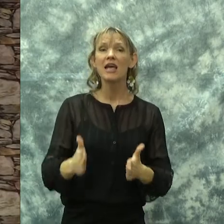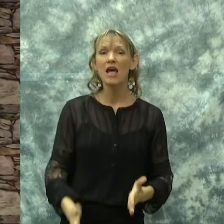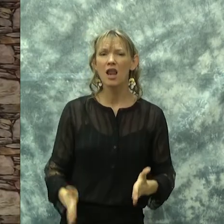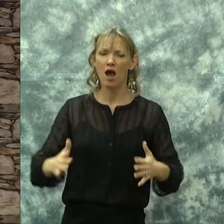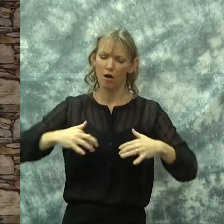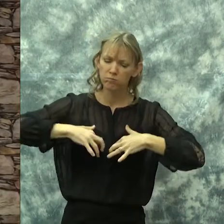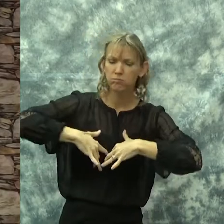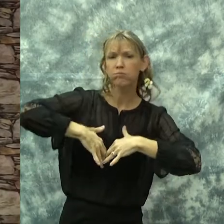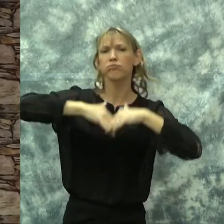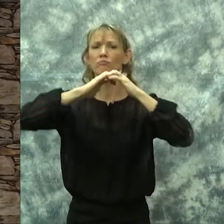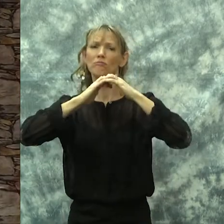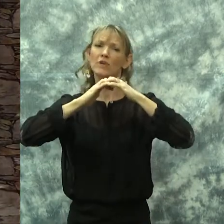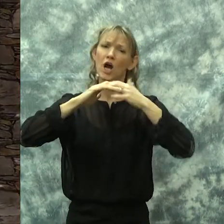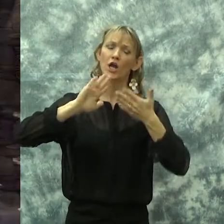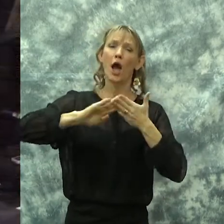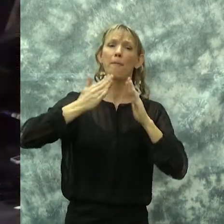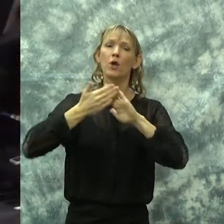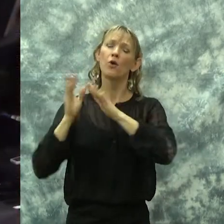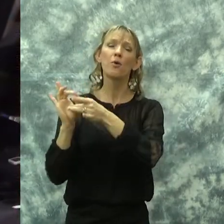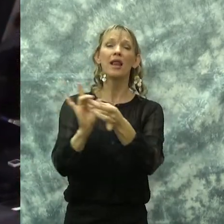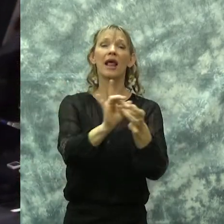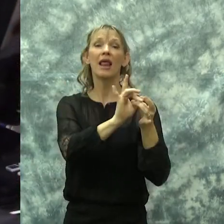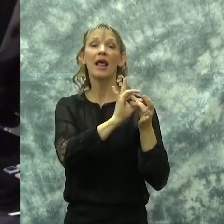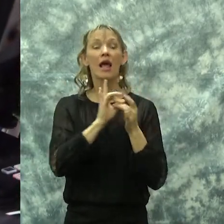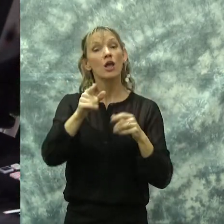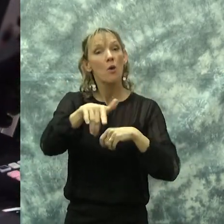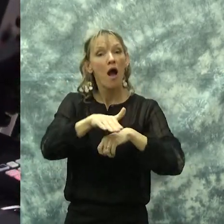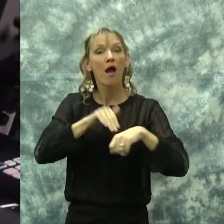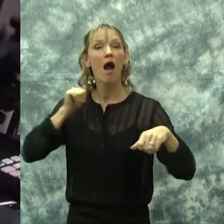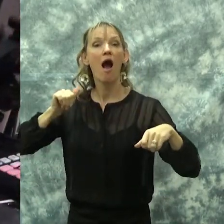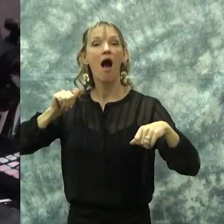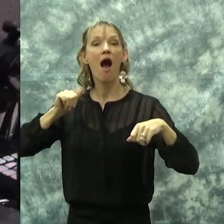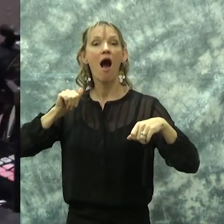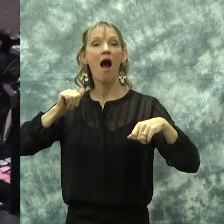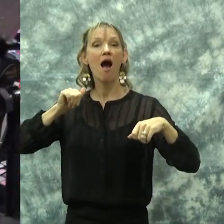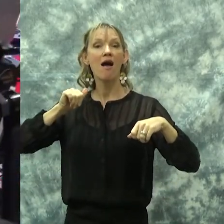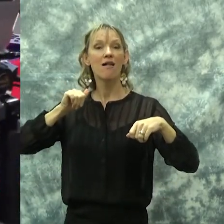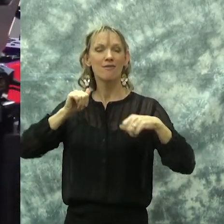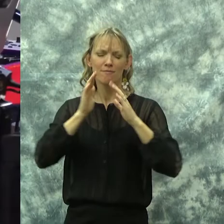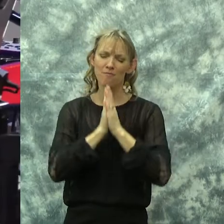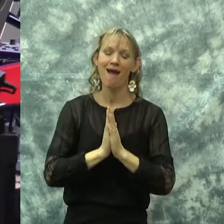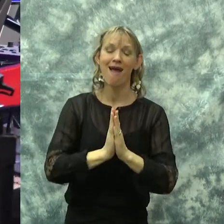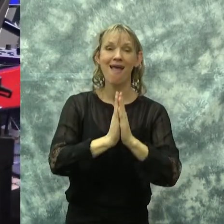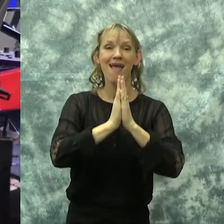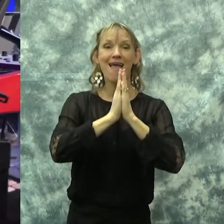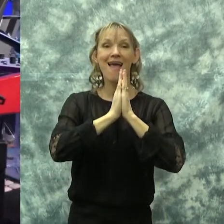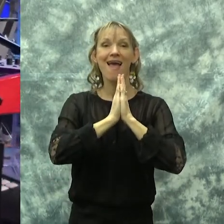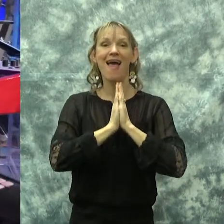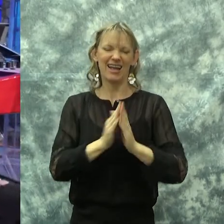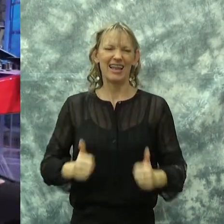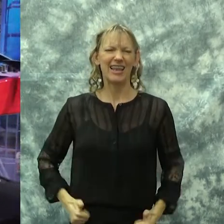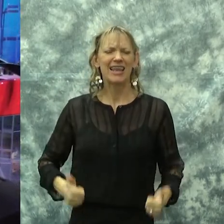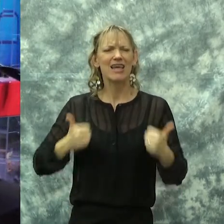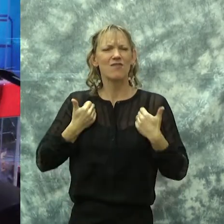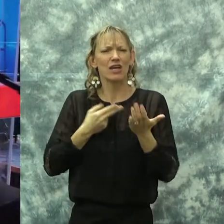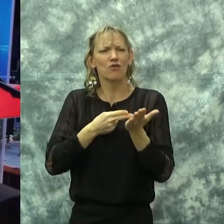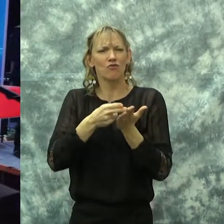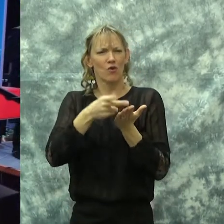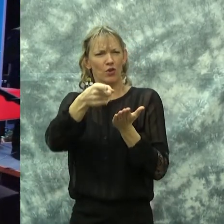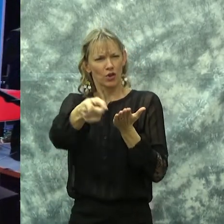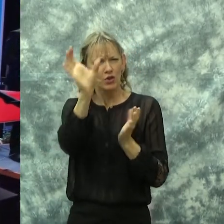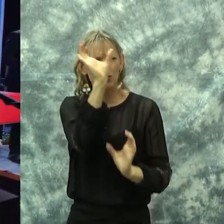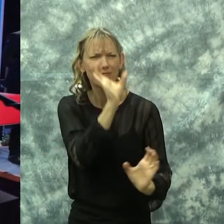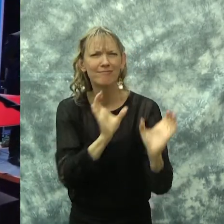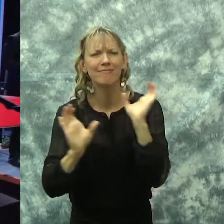build community. You are called to be the prayer, living out the truth you